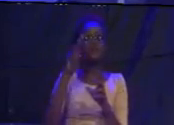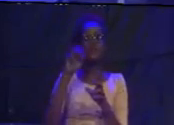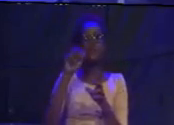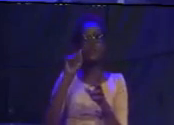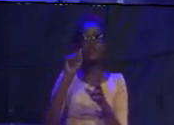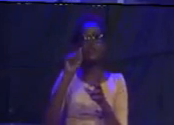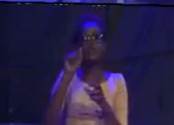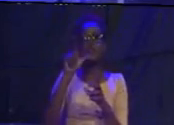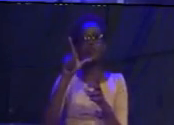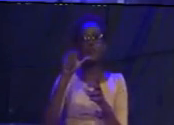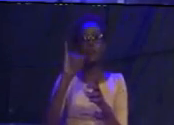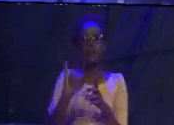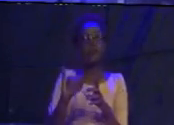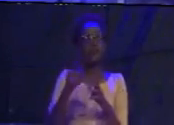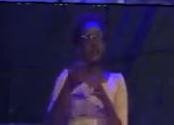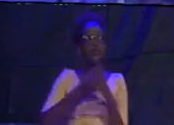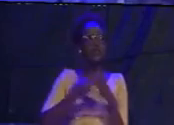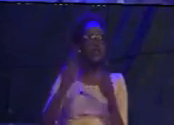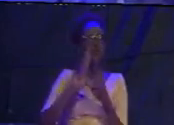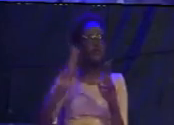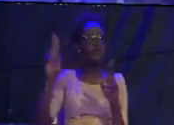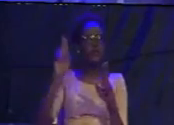In Mali, in Tombuktu,